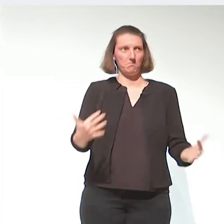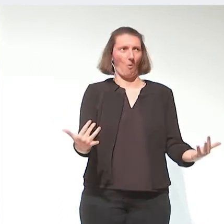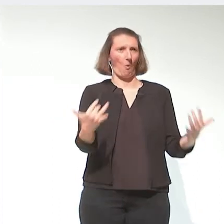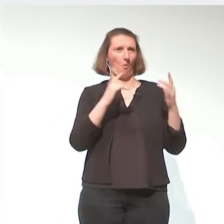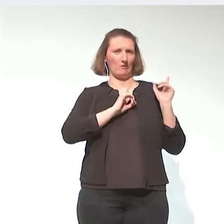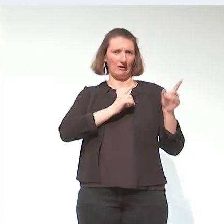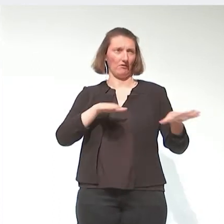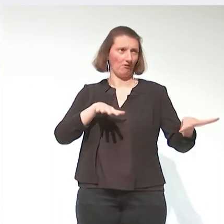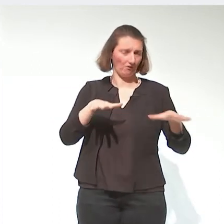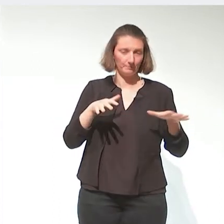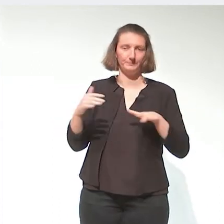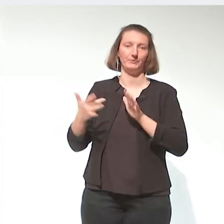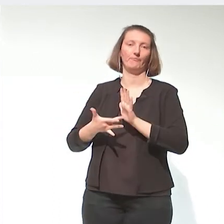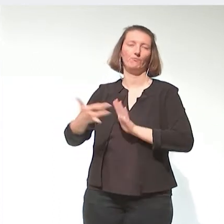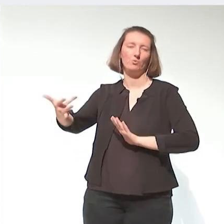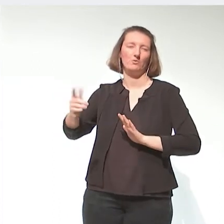Till yesterday,